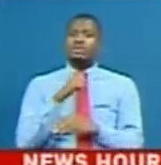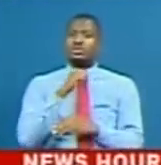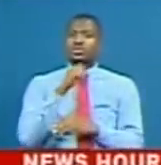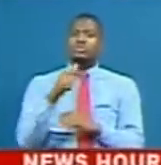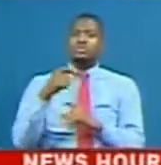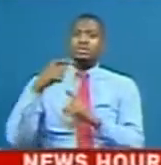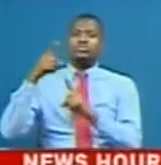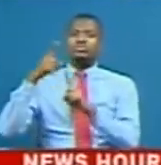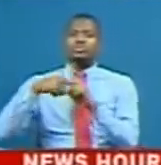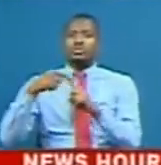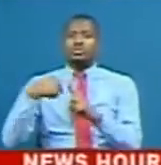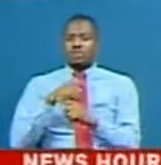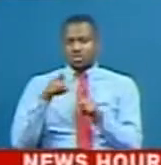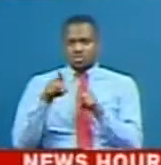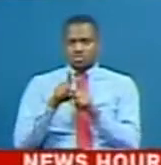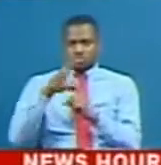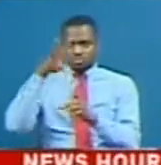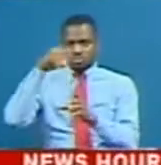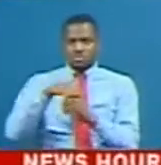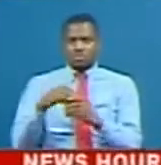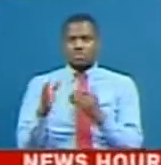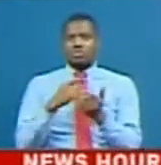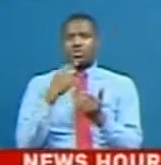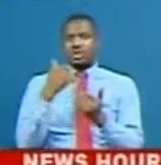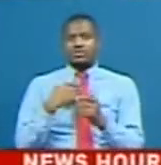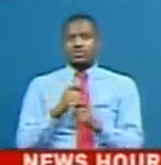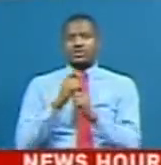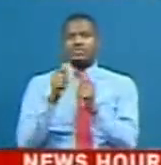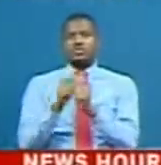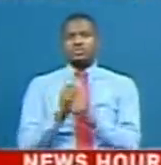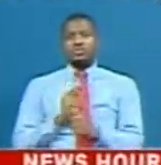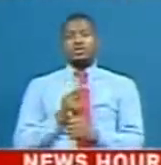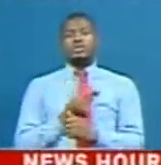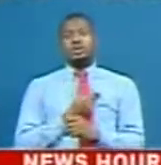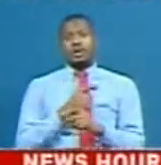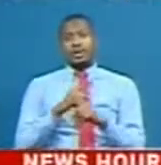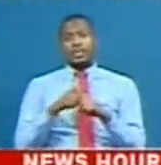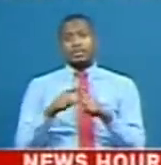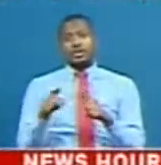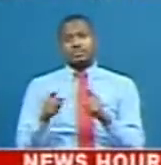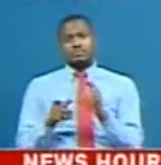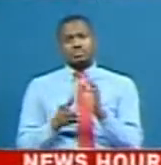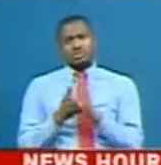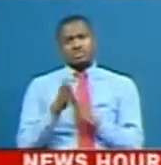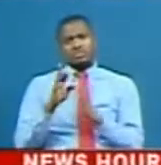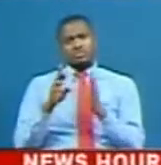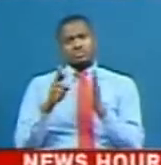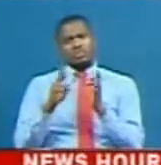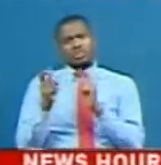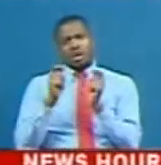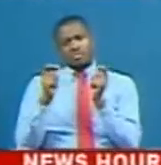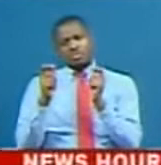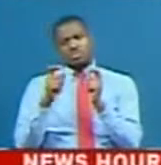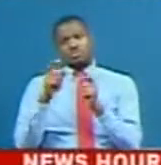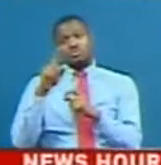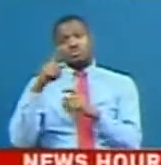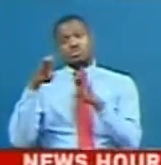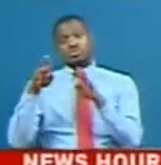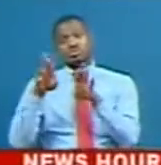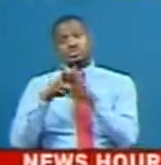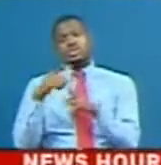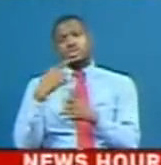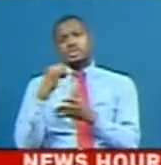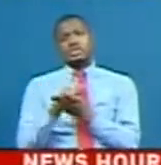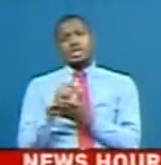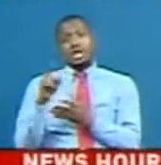are not tenants, we are co-owners with whoever had the gift with us. But in a sharp rebuttal, the Trades Union Congress